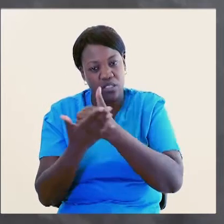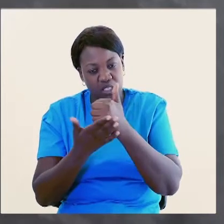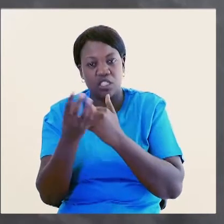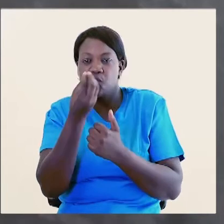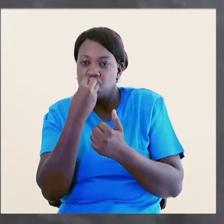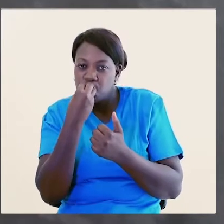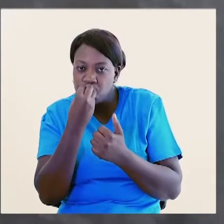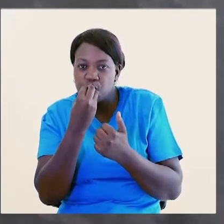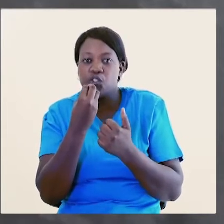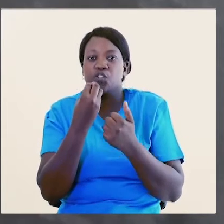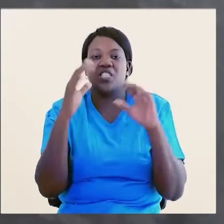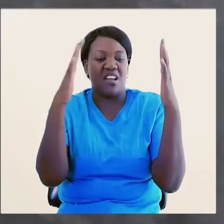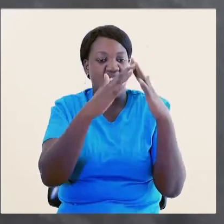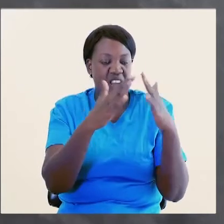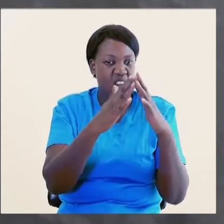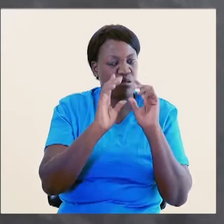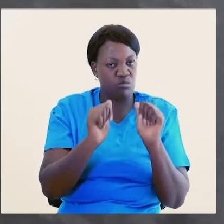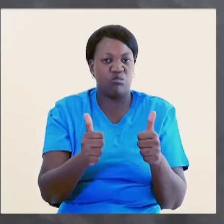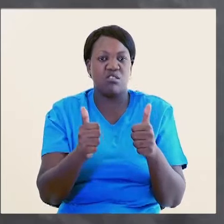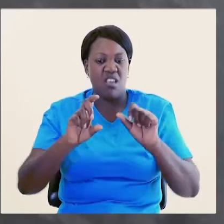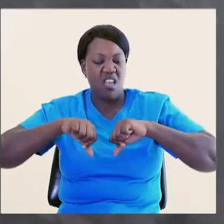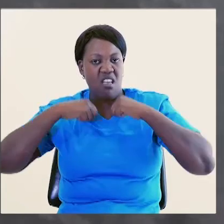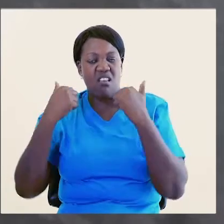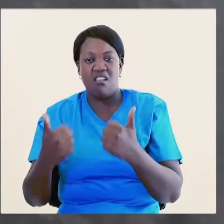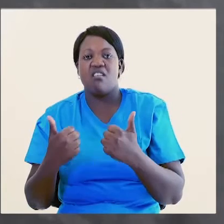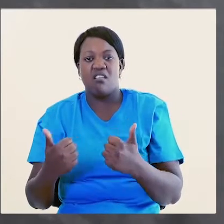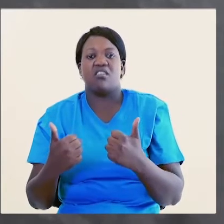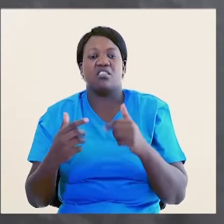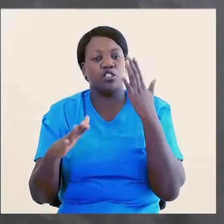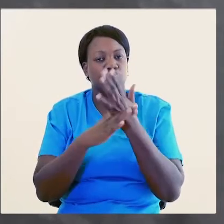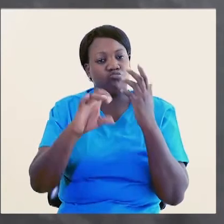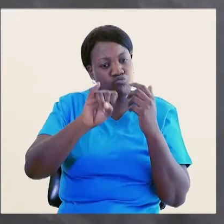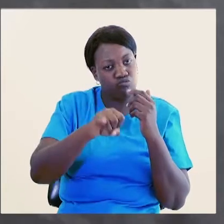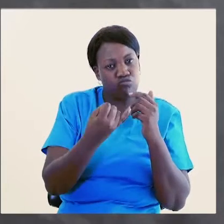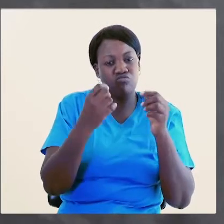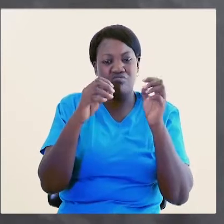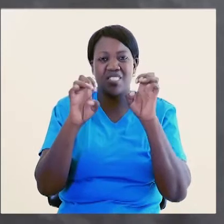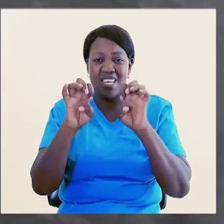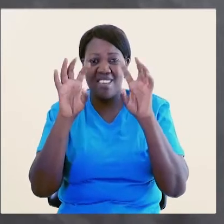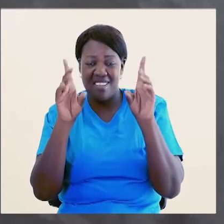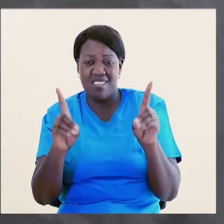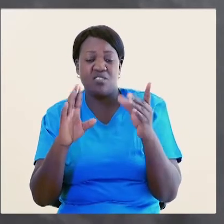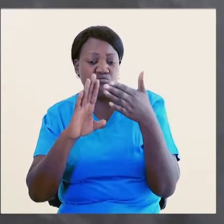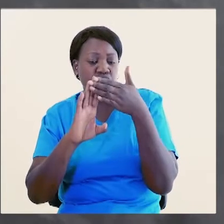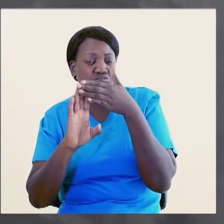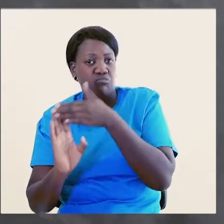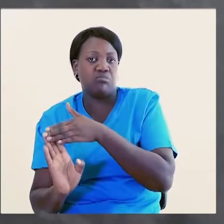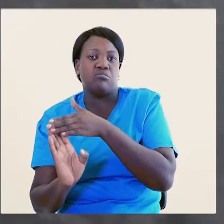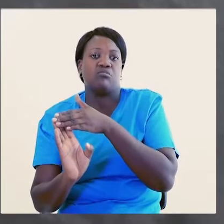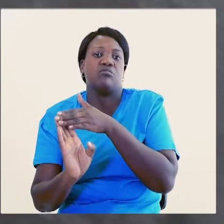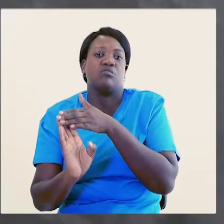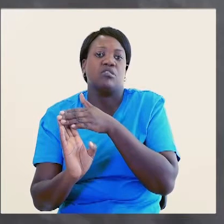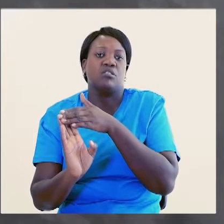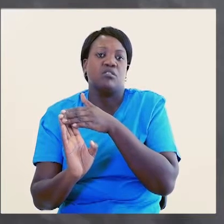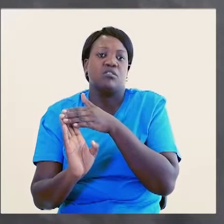enough food, adequate housing, proper health care, jobs, basic education, and safety and security.